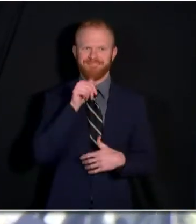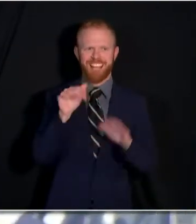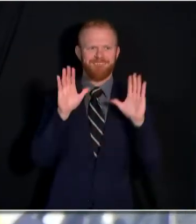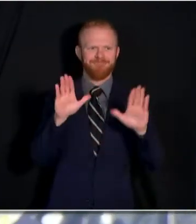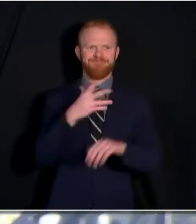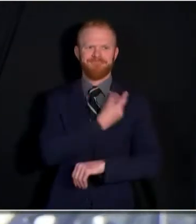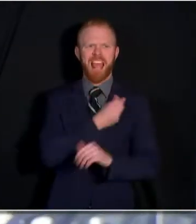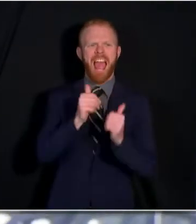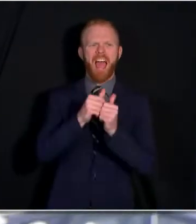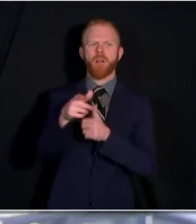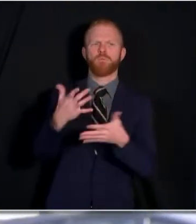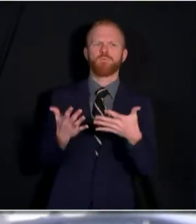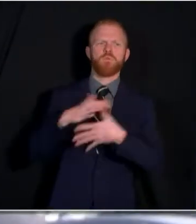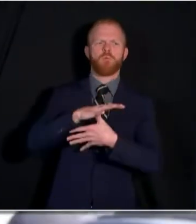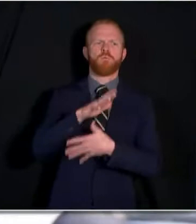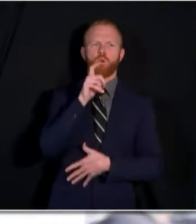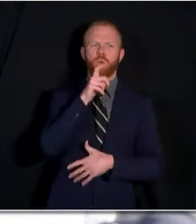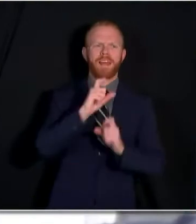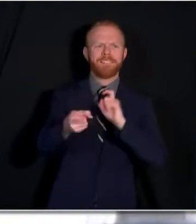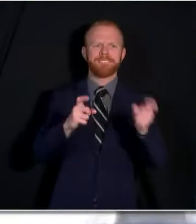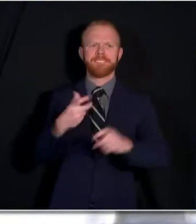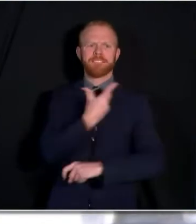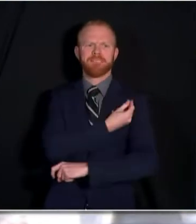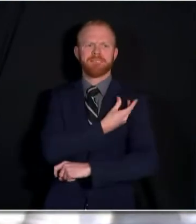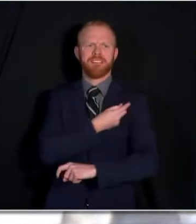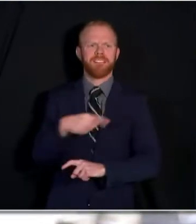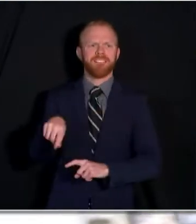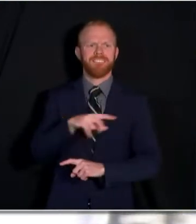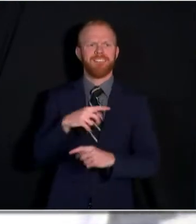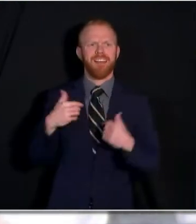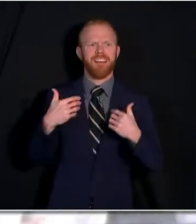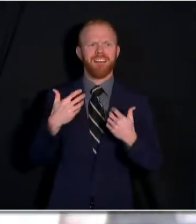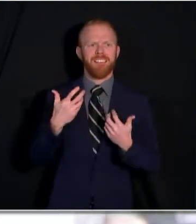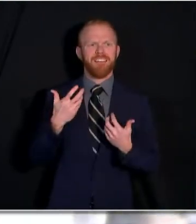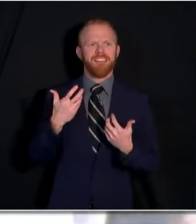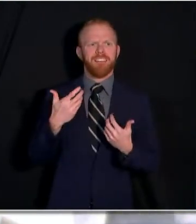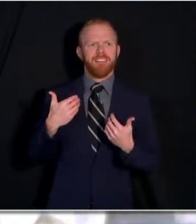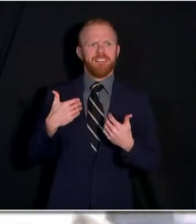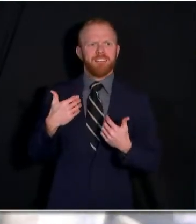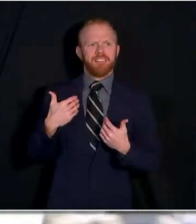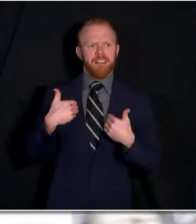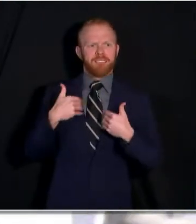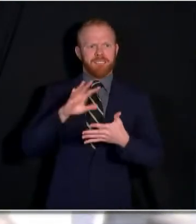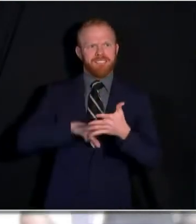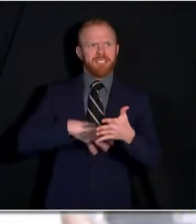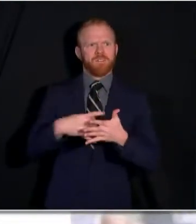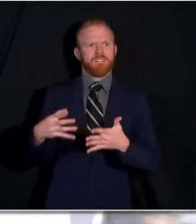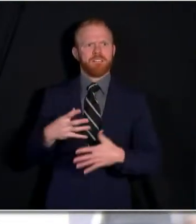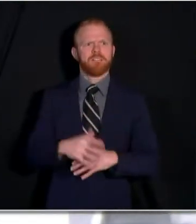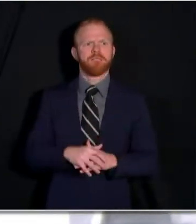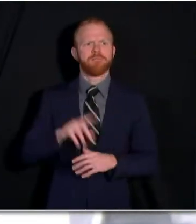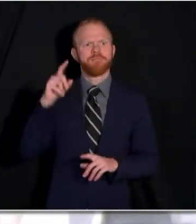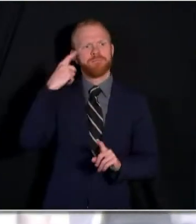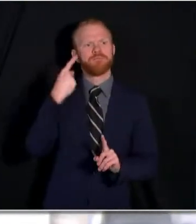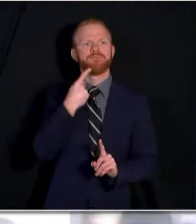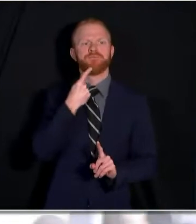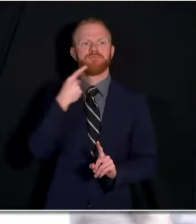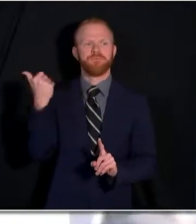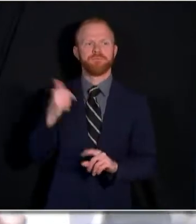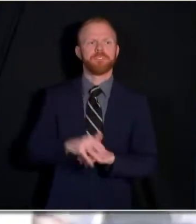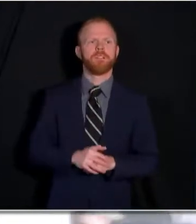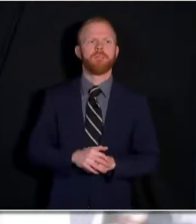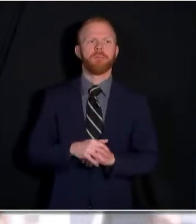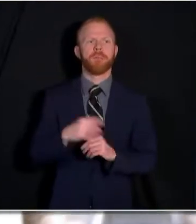Stadium that are only scheduling second doses because they don't have enough to go around? Yeah, as I noted a moment ago, we are